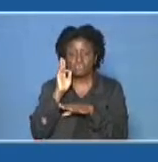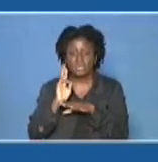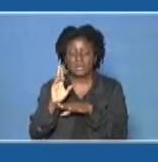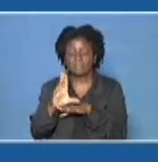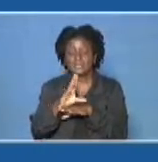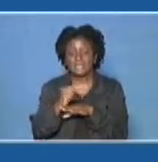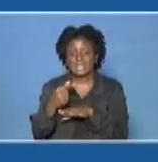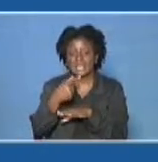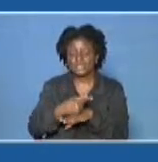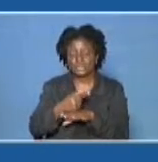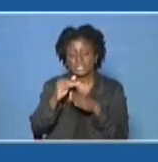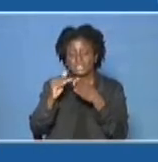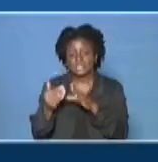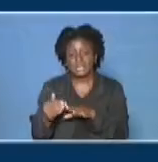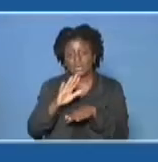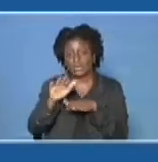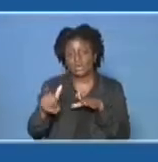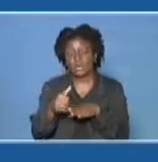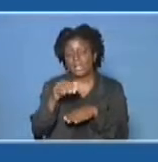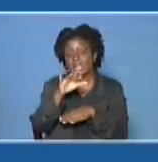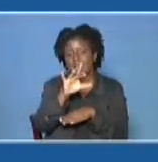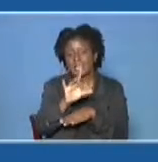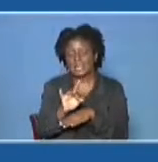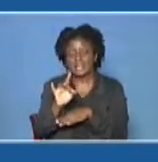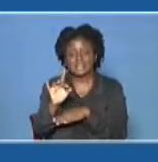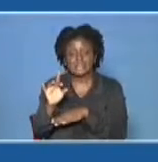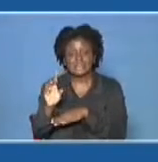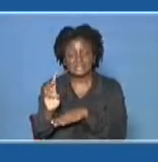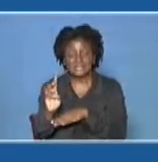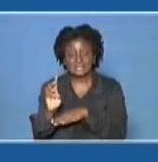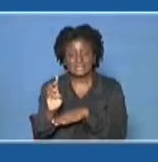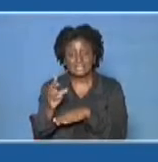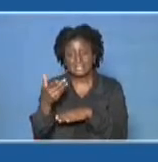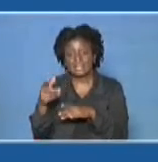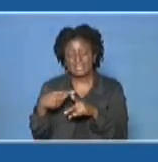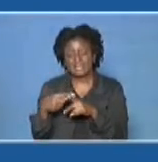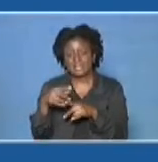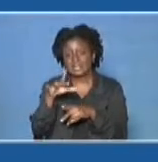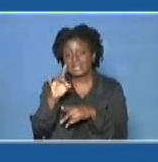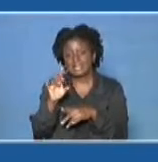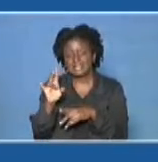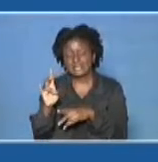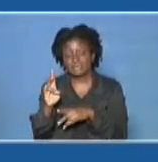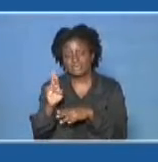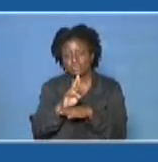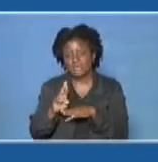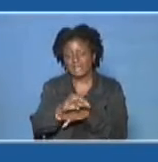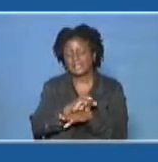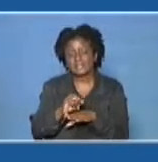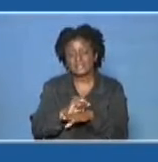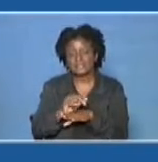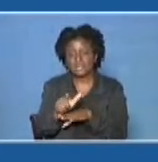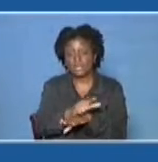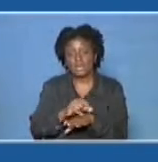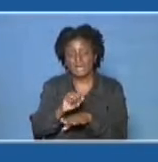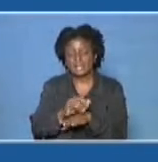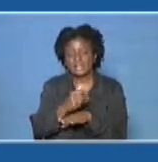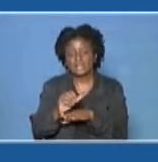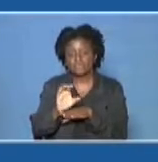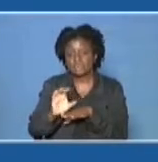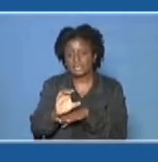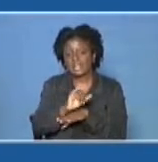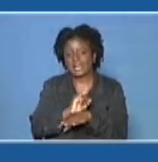and Georgetown, Exuma, all at 86 degrees. And then we pick up a string of 87s in Ragged Island, Clarence Sound, Long Island, and Crooked